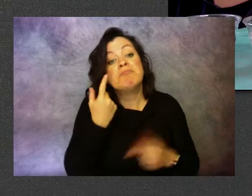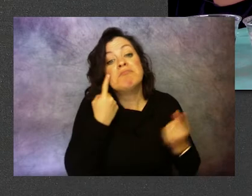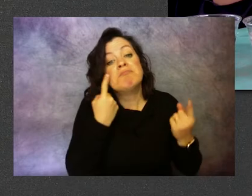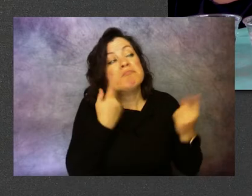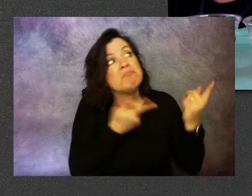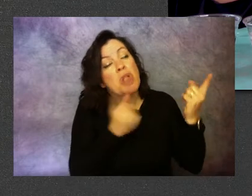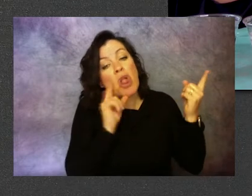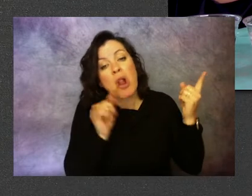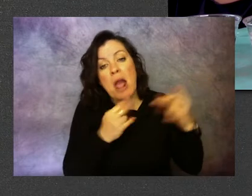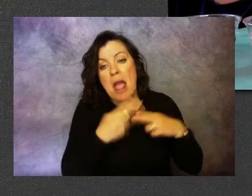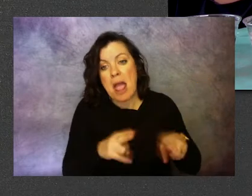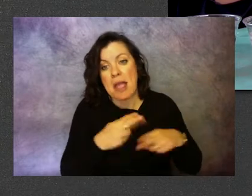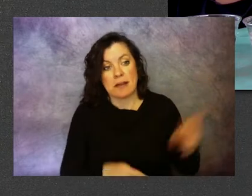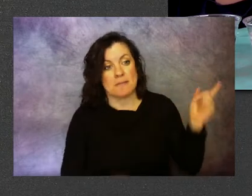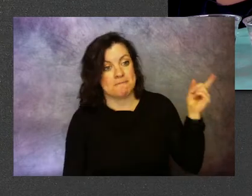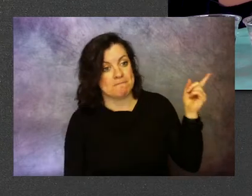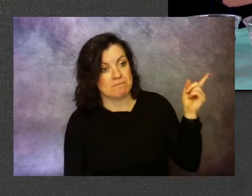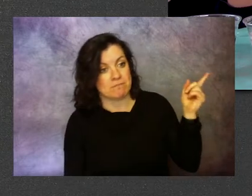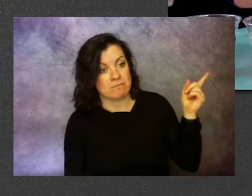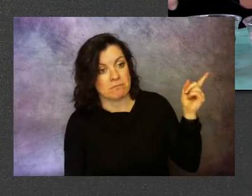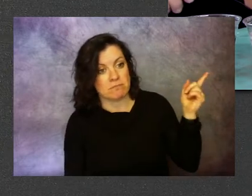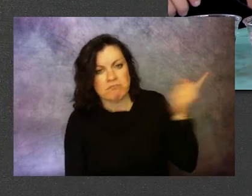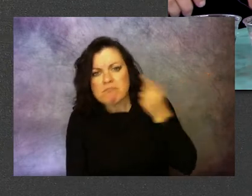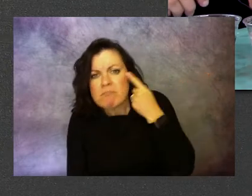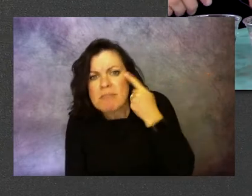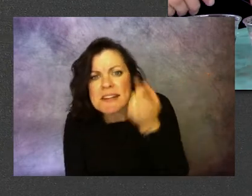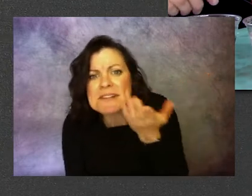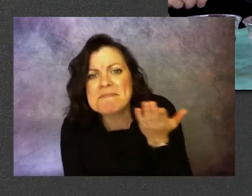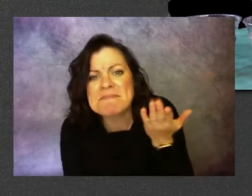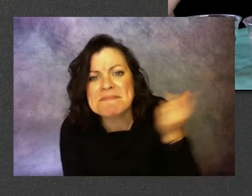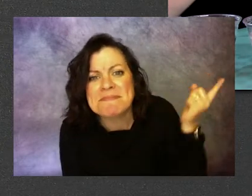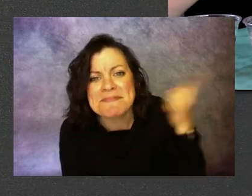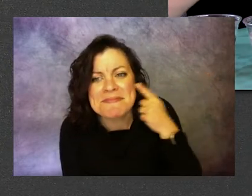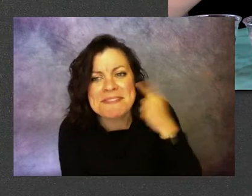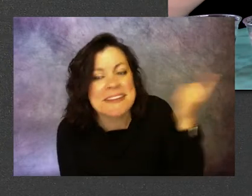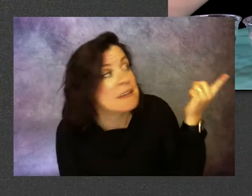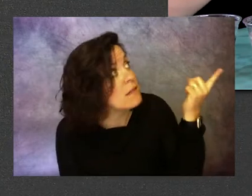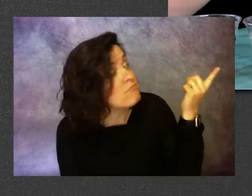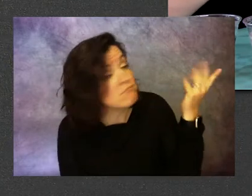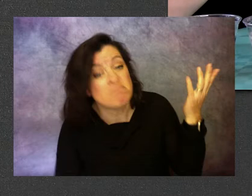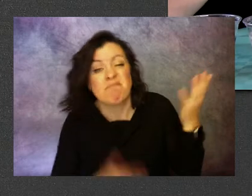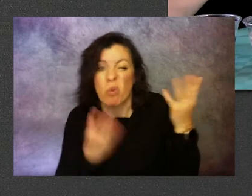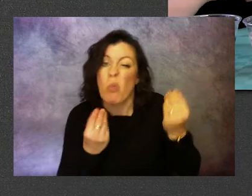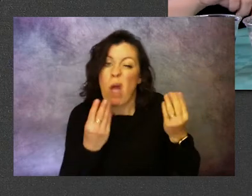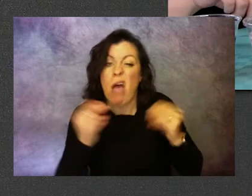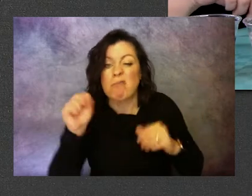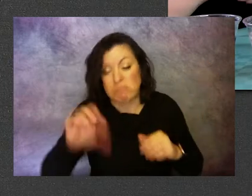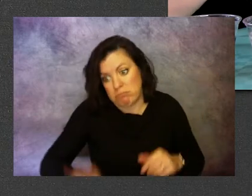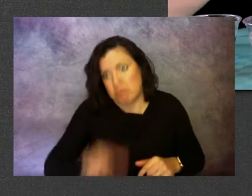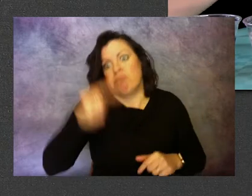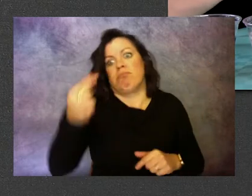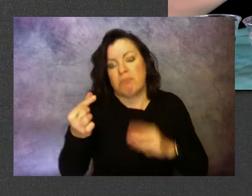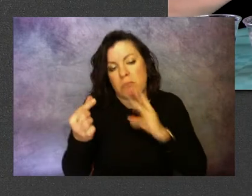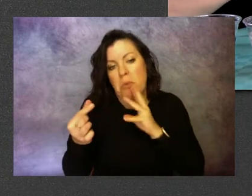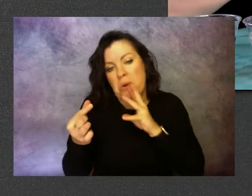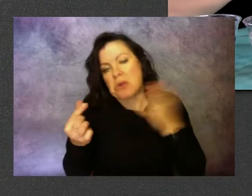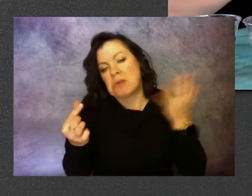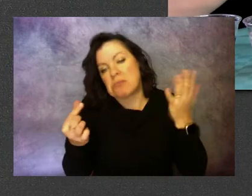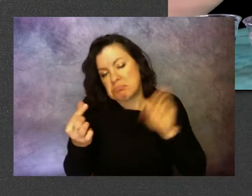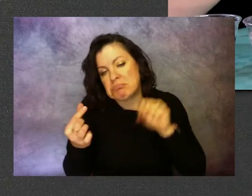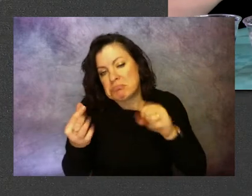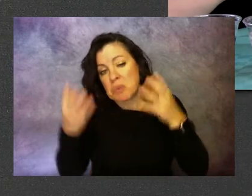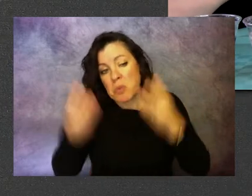egg. Well, what do you think? It's wet, because water's wet.